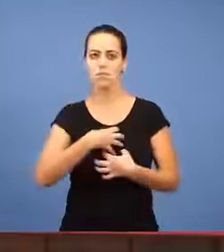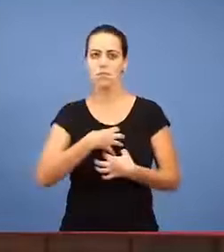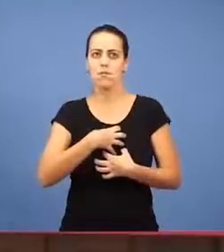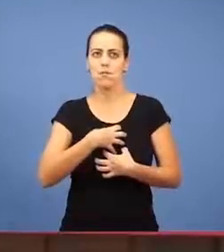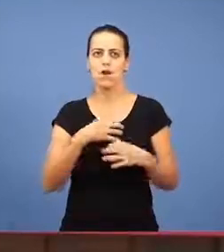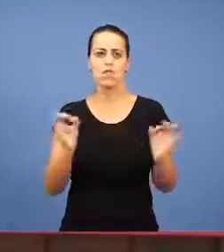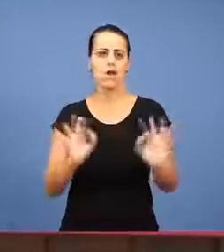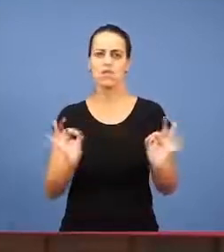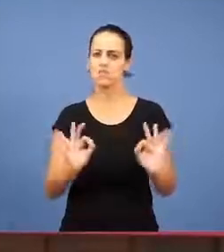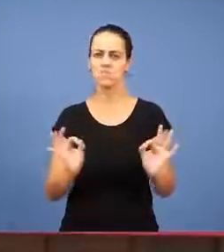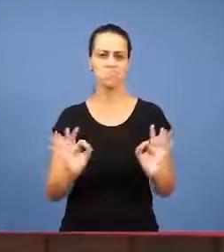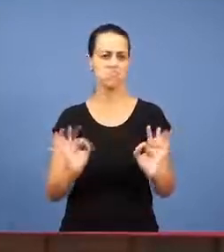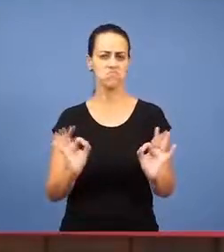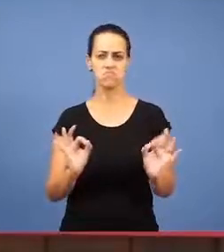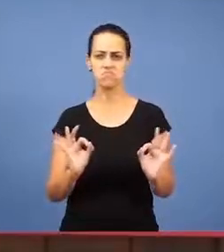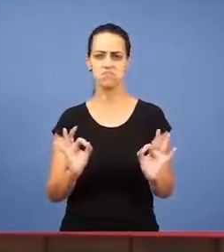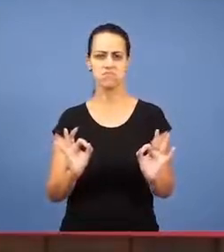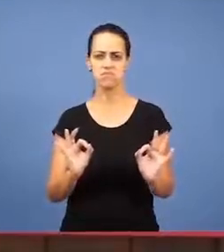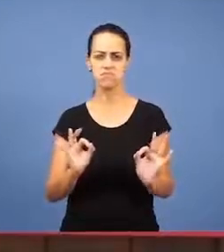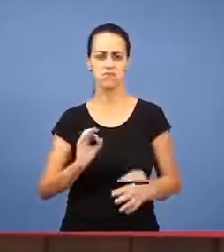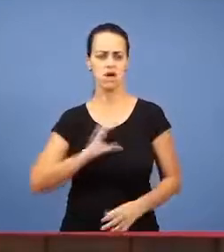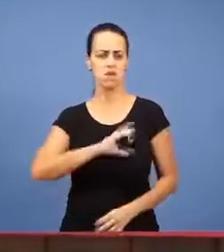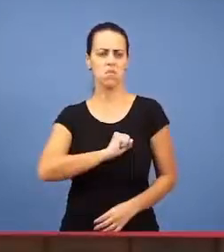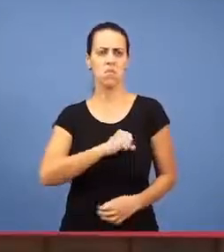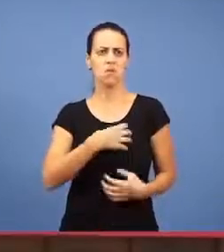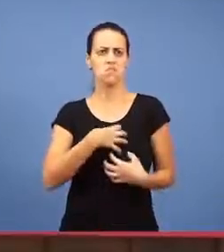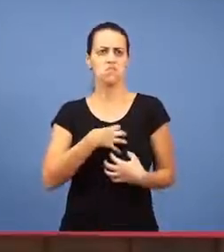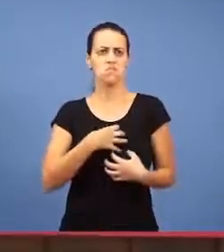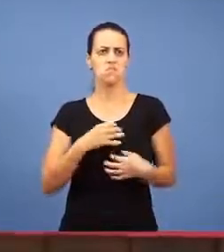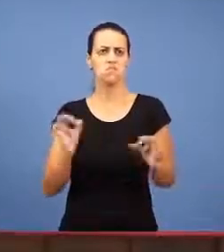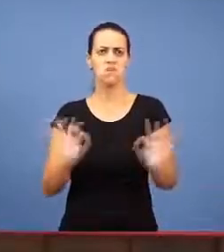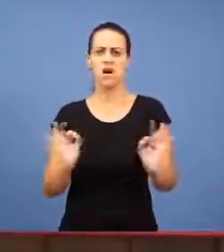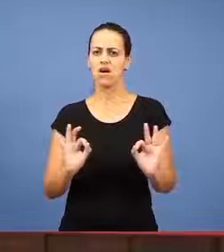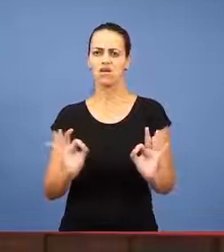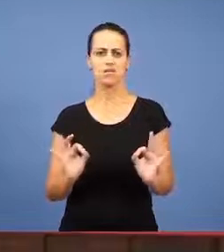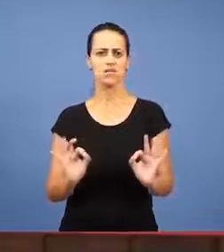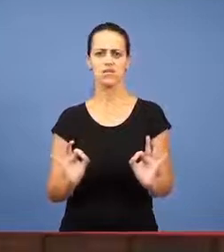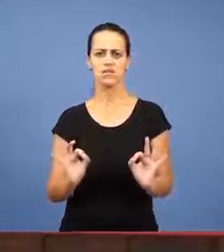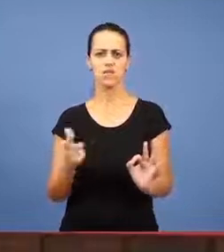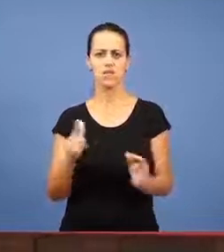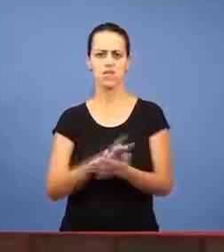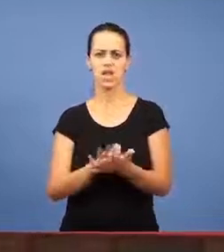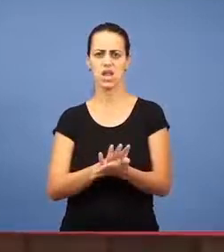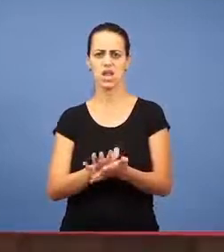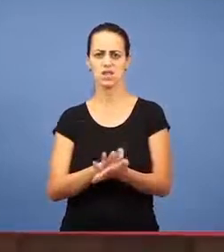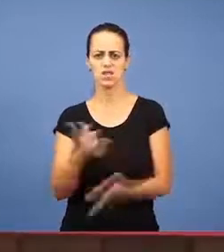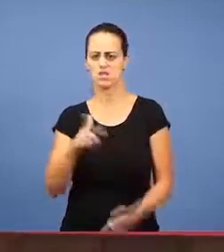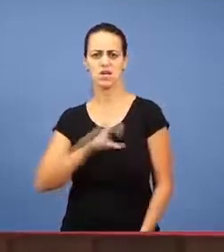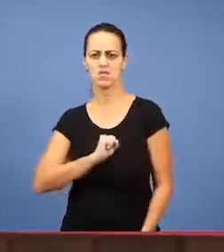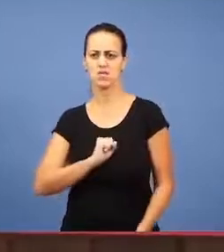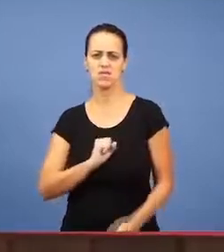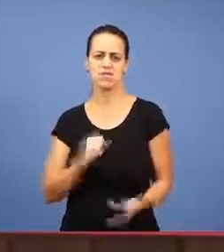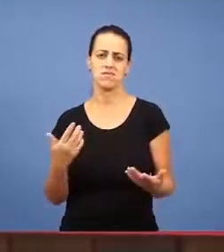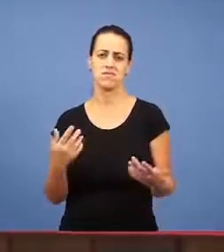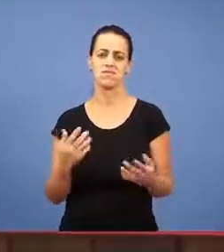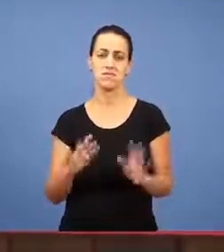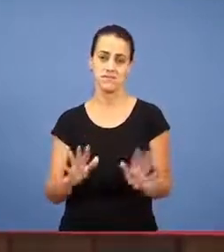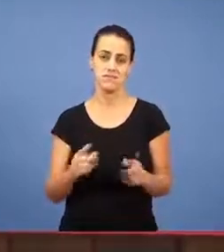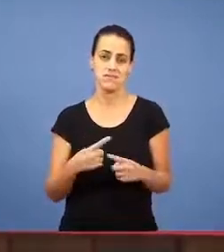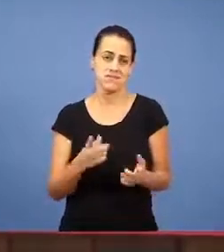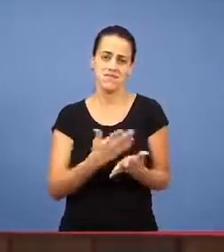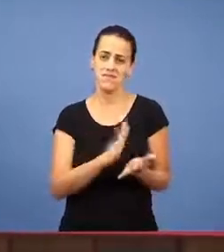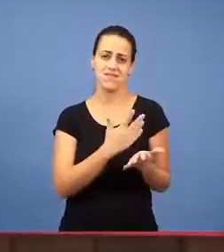dictators. People accuse us of not having love. People use the word love to protect them from